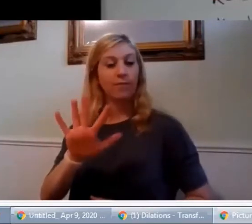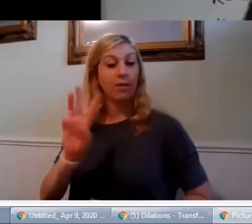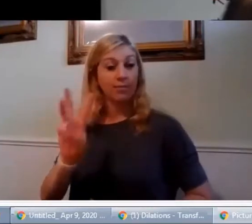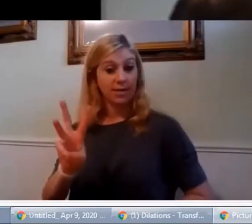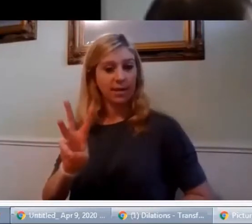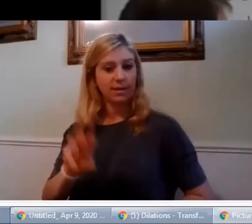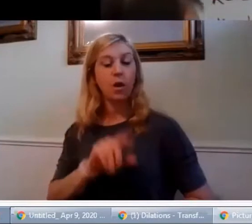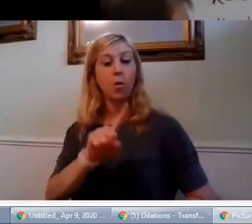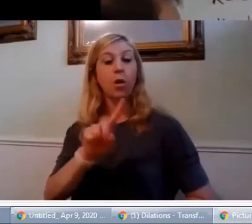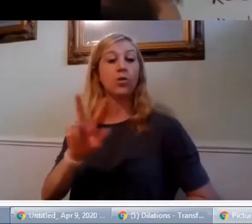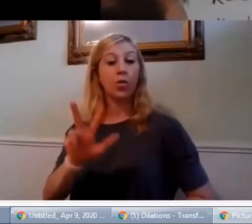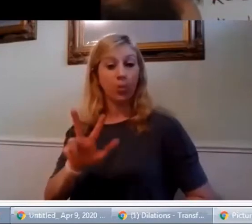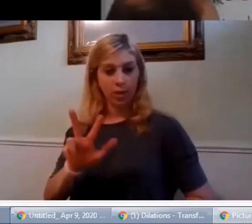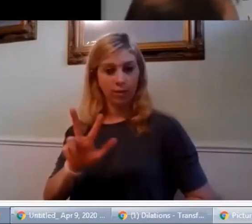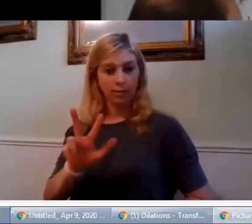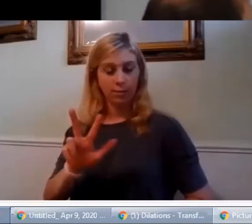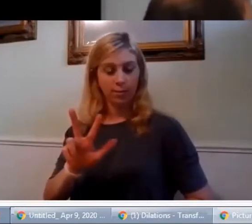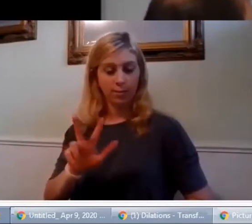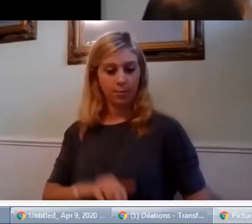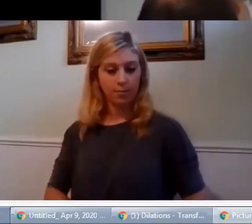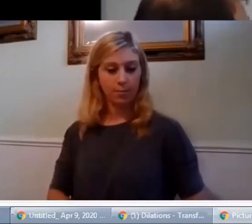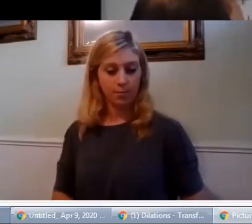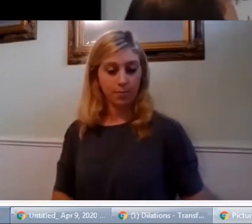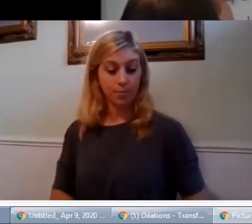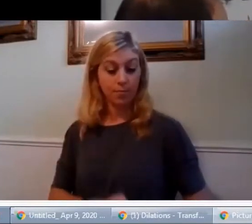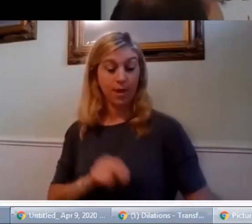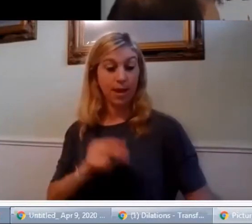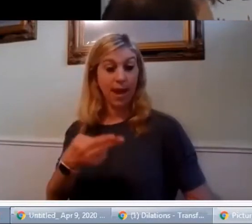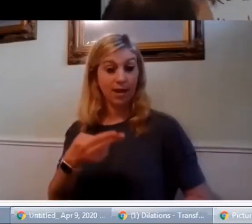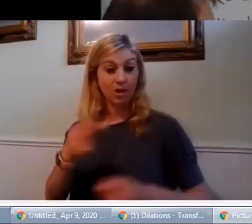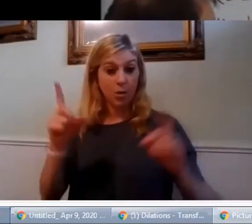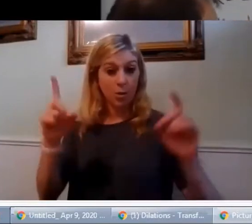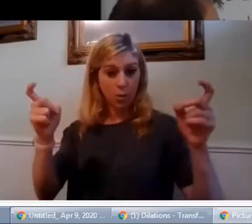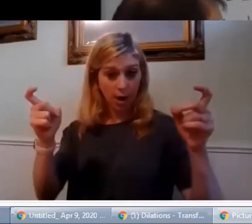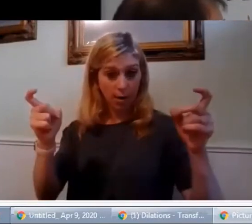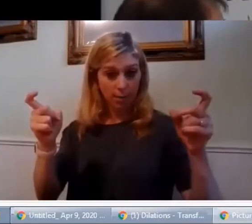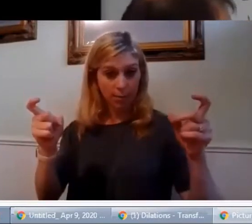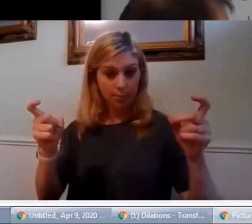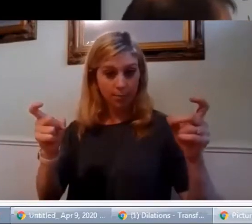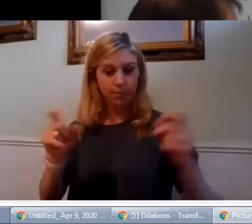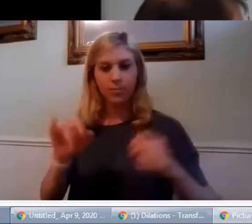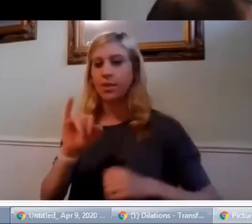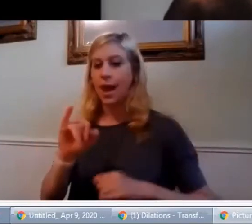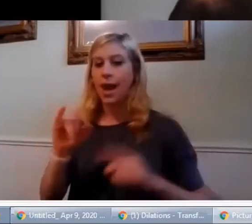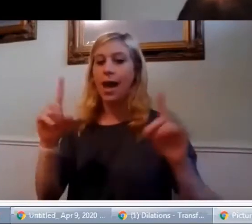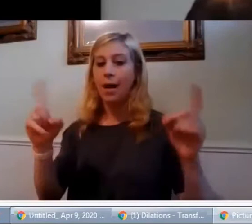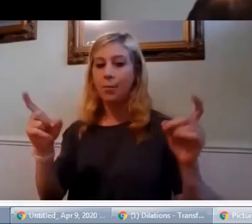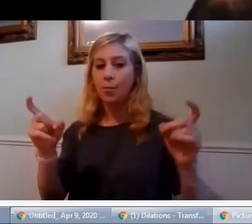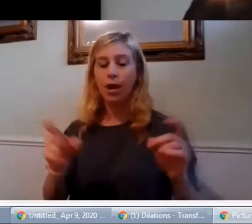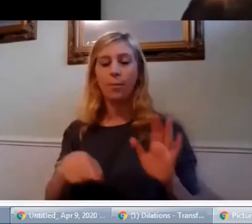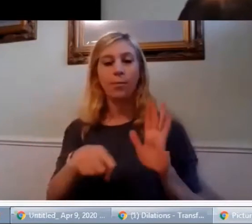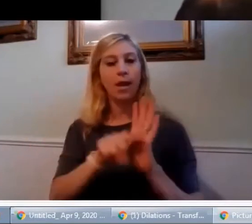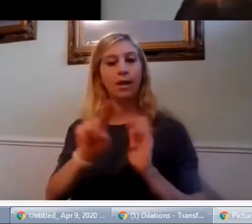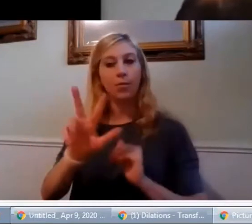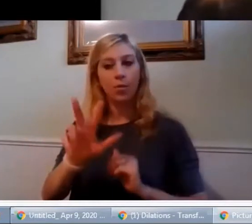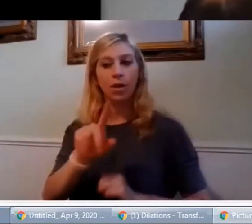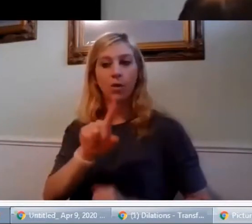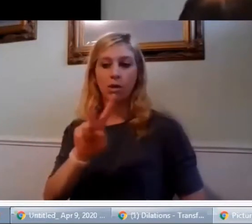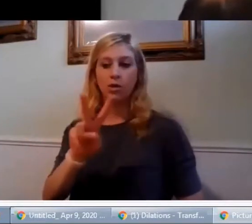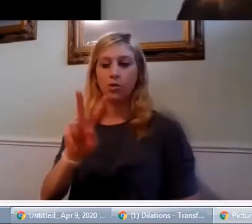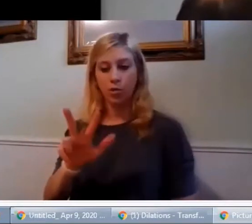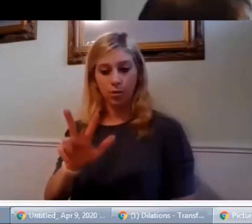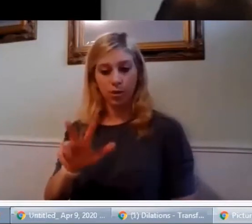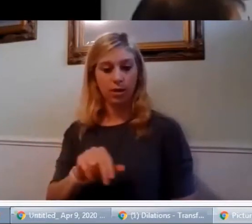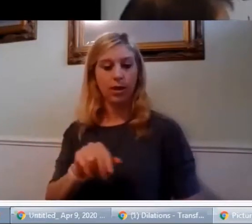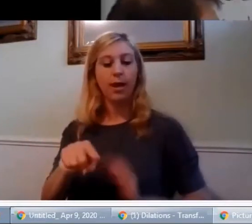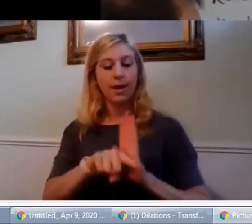H prime. I prime, negative 3. 1, 2, 3. Negative 3. 1, 2, 3. And